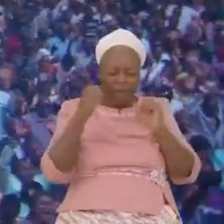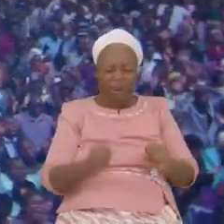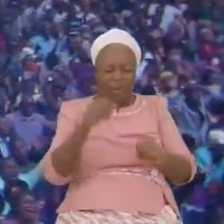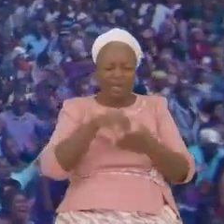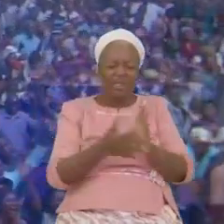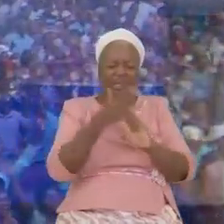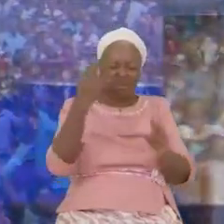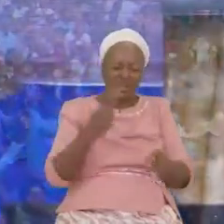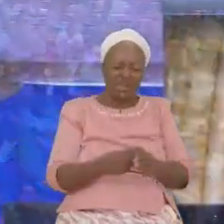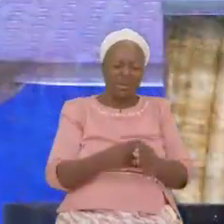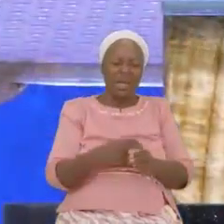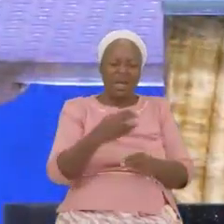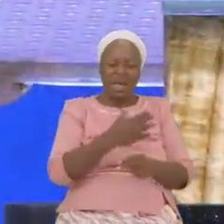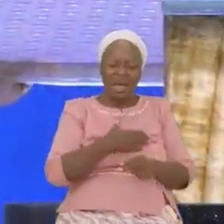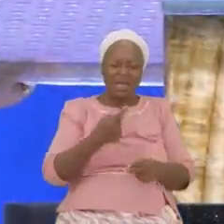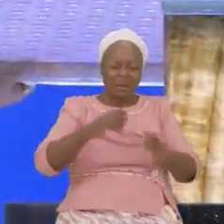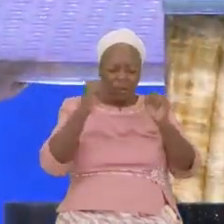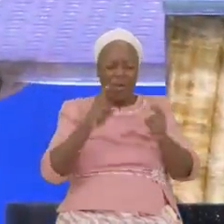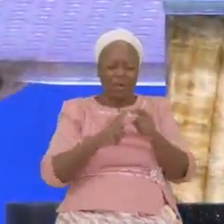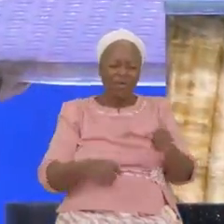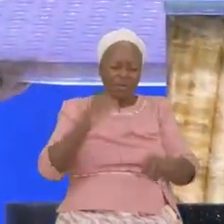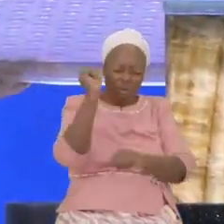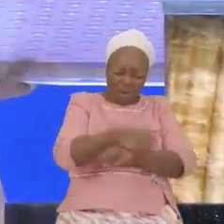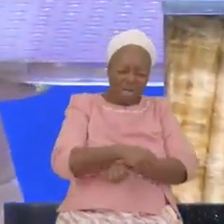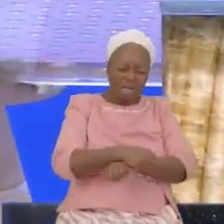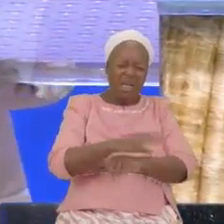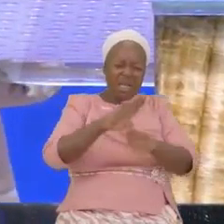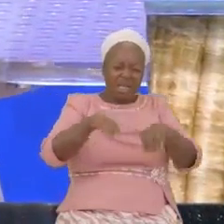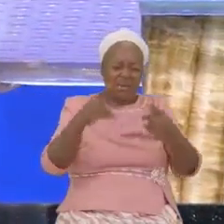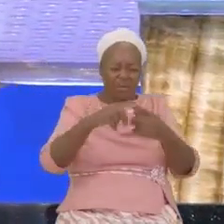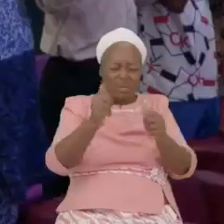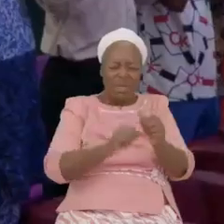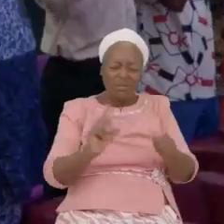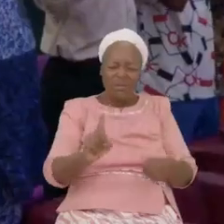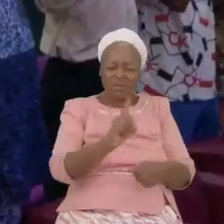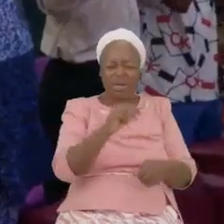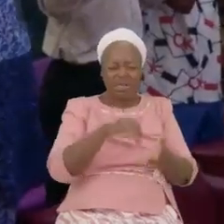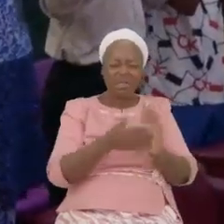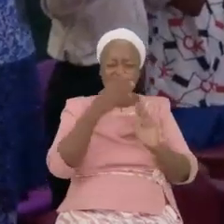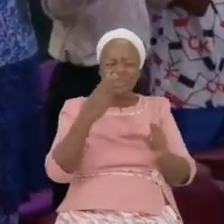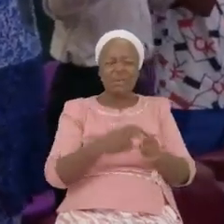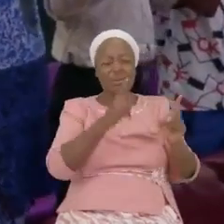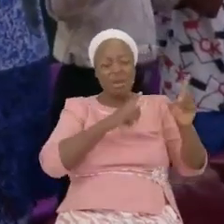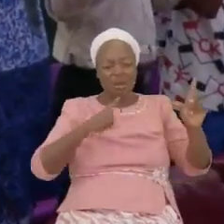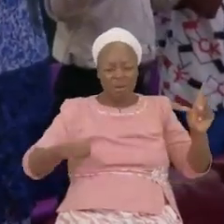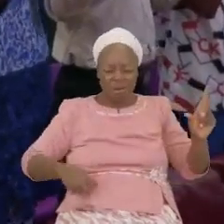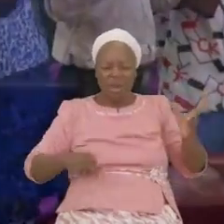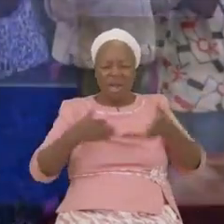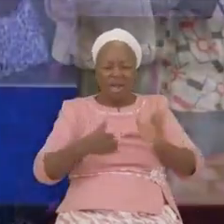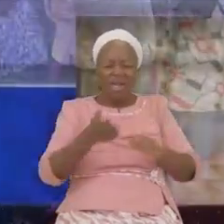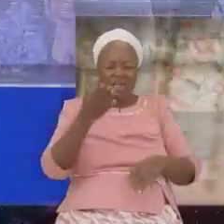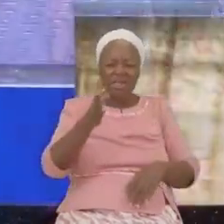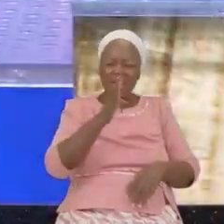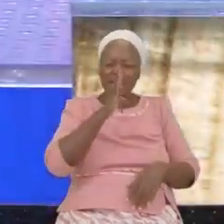power. And the power to overcome and to conquer, give to everyone. Lord, let there be